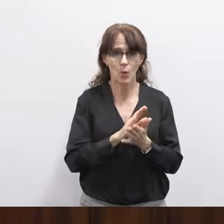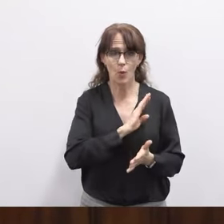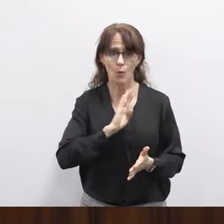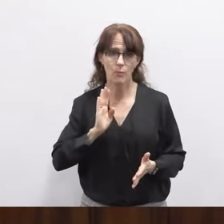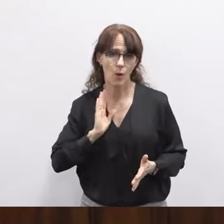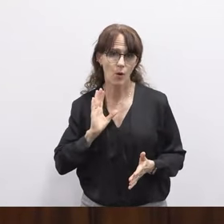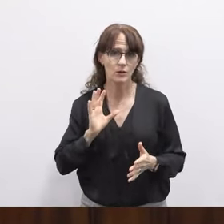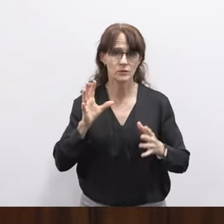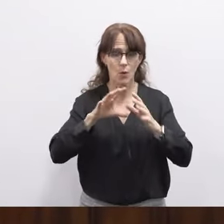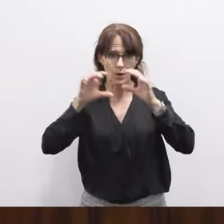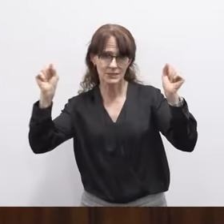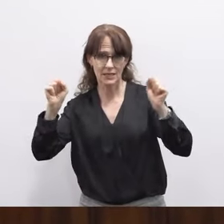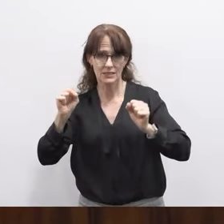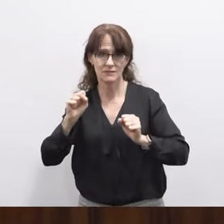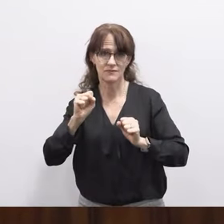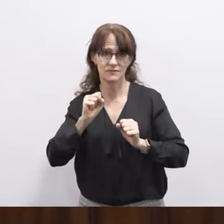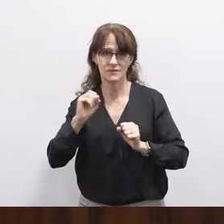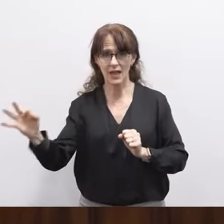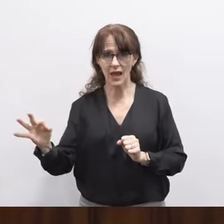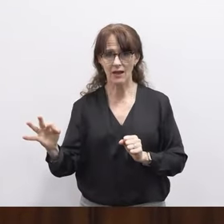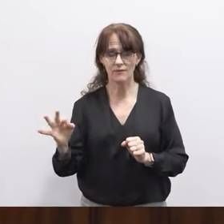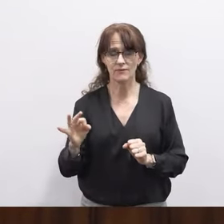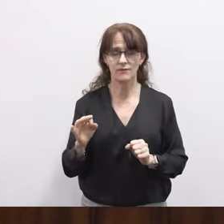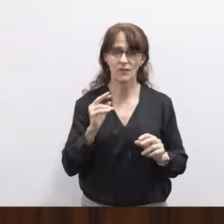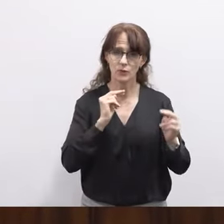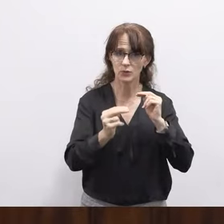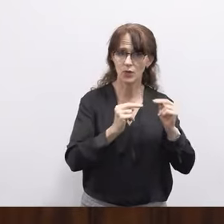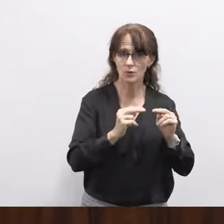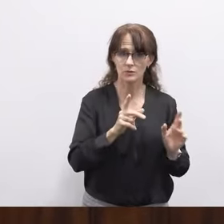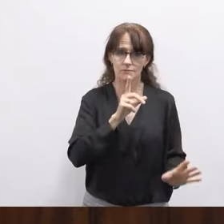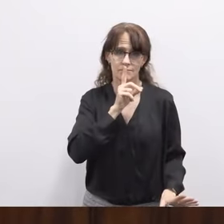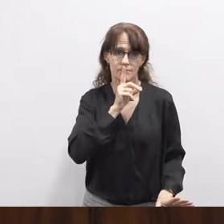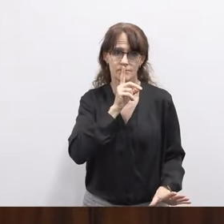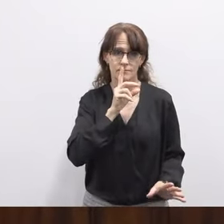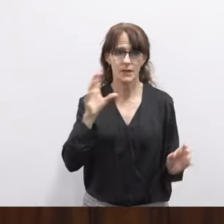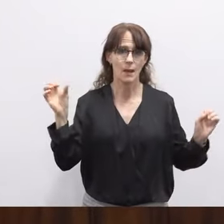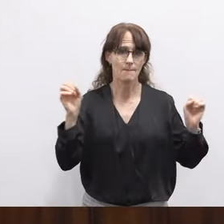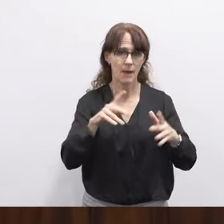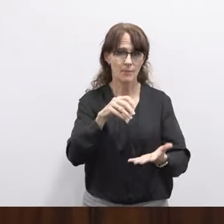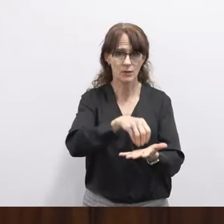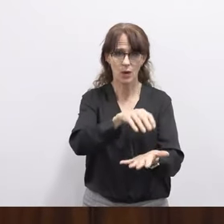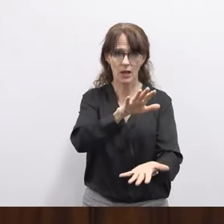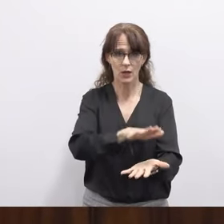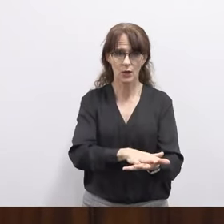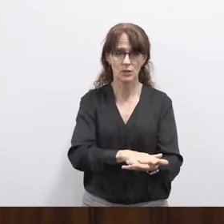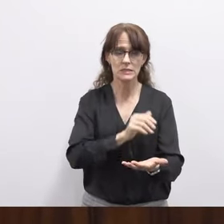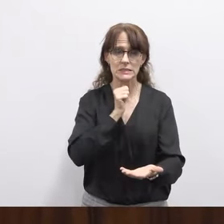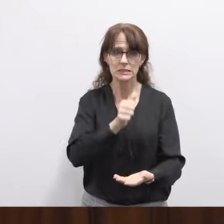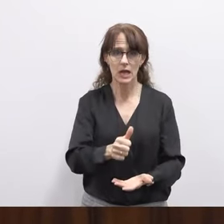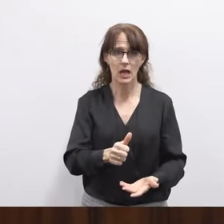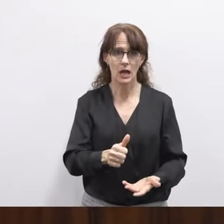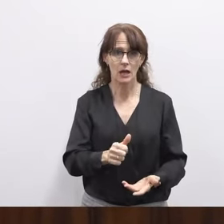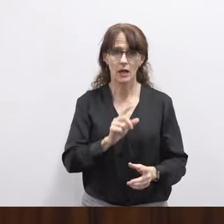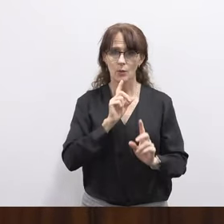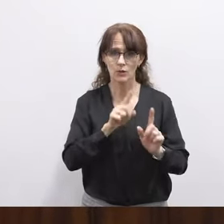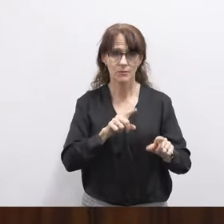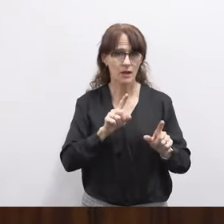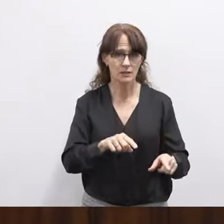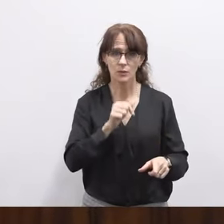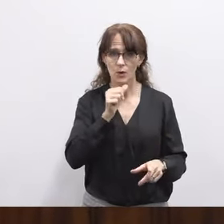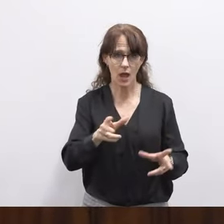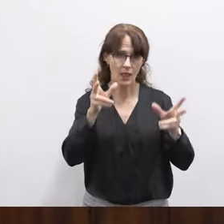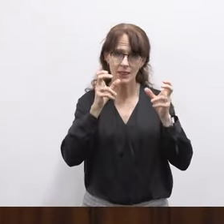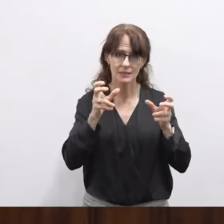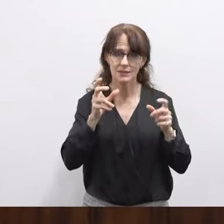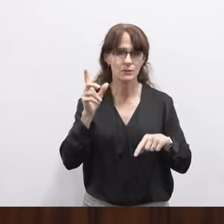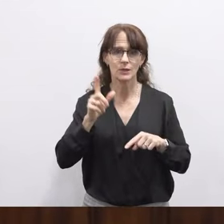our executive staff, on those negotiations. So just matter of public record, it's not that we're not responsive and we're not